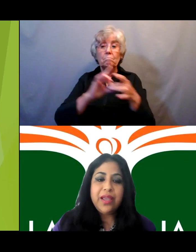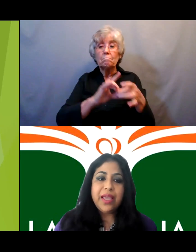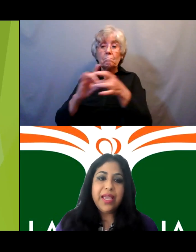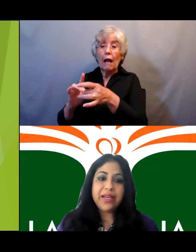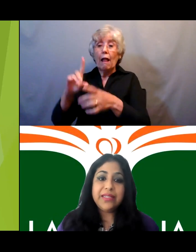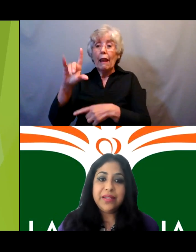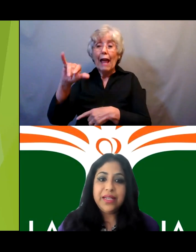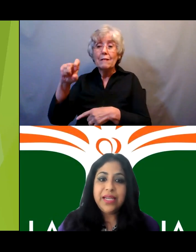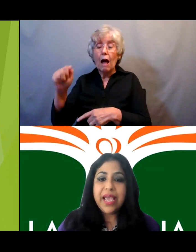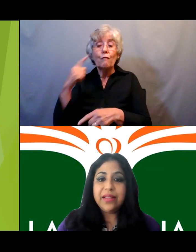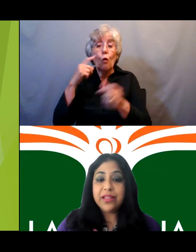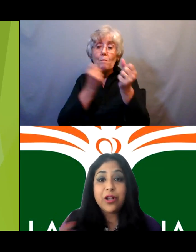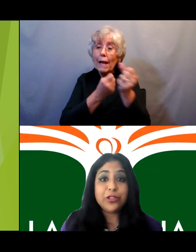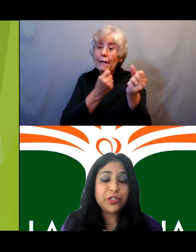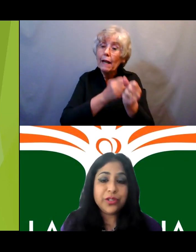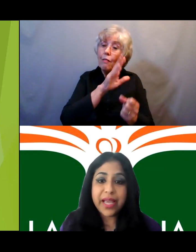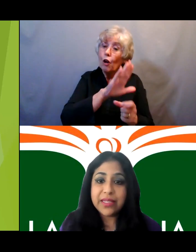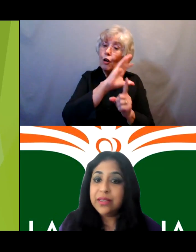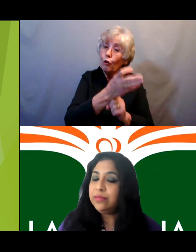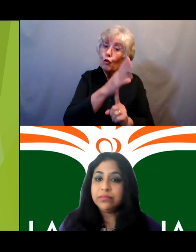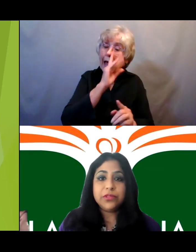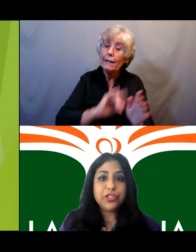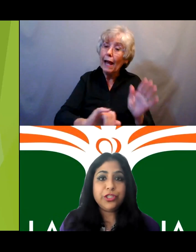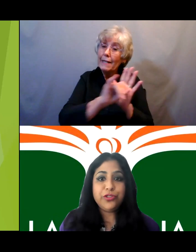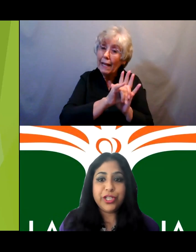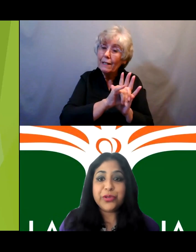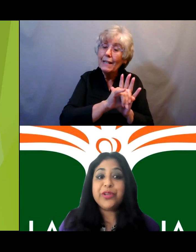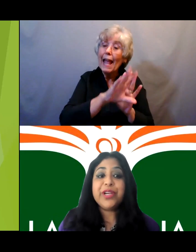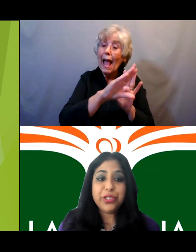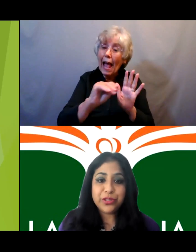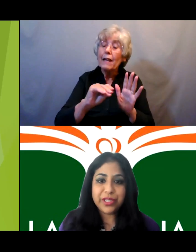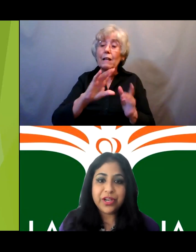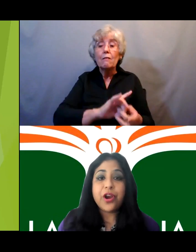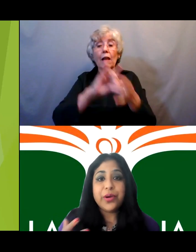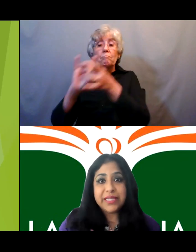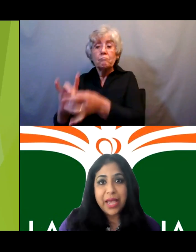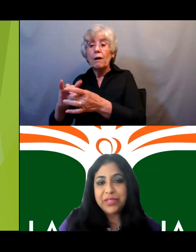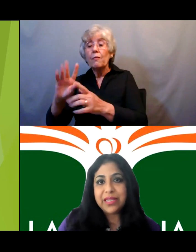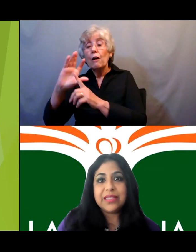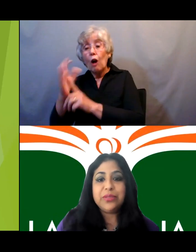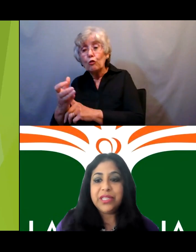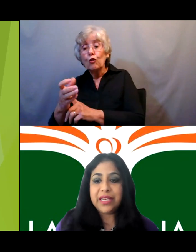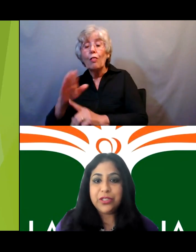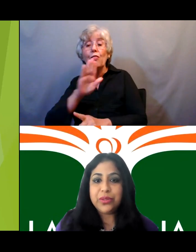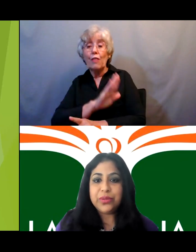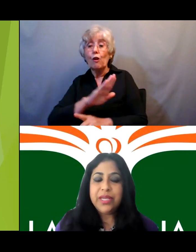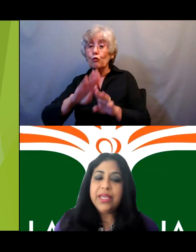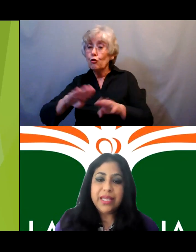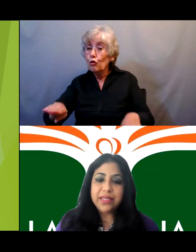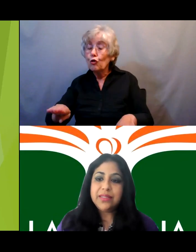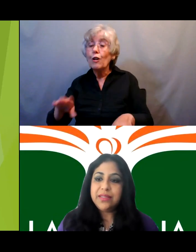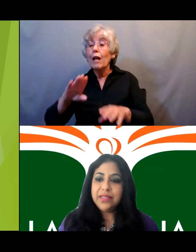culture and identity, and then the culture that their children or the grandchildren are adapting and assimilating